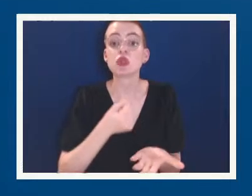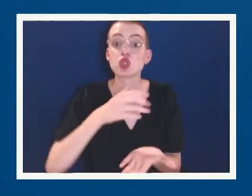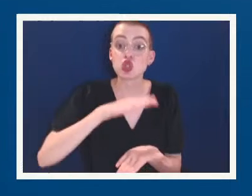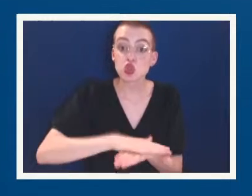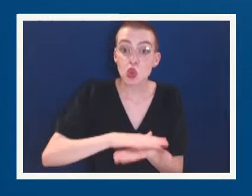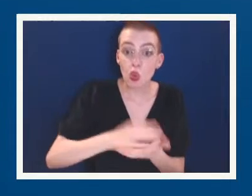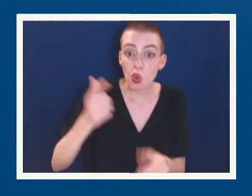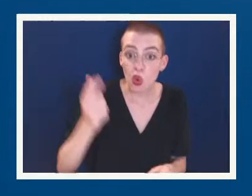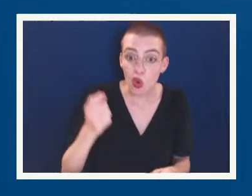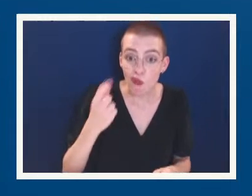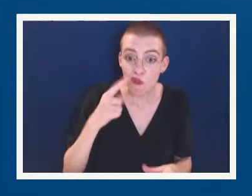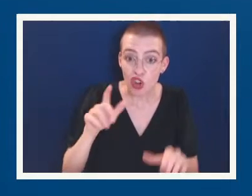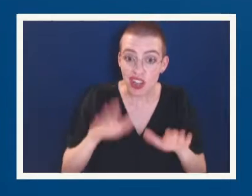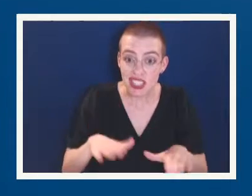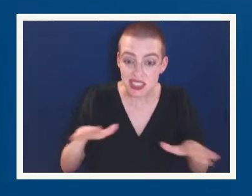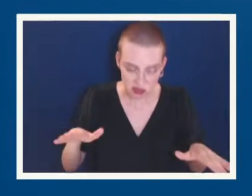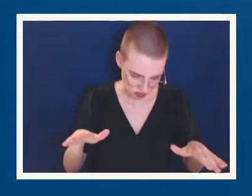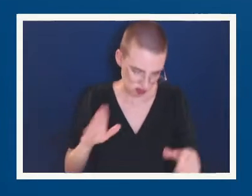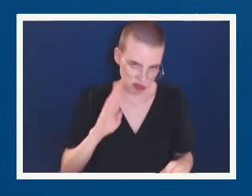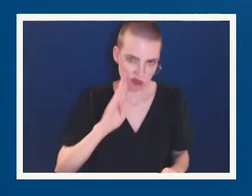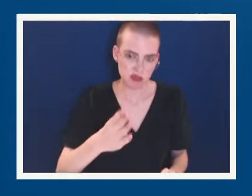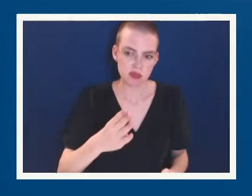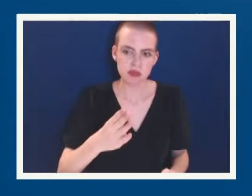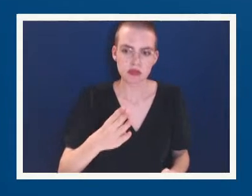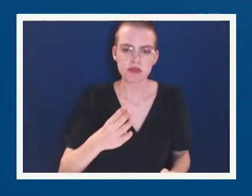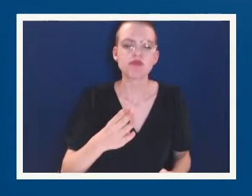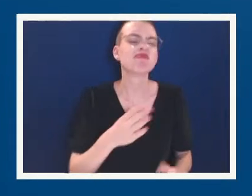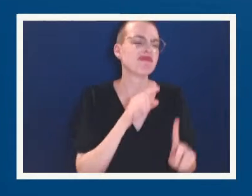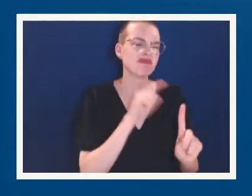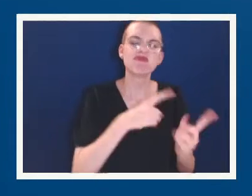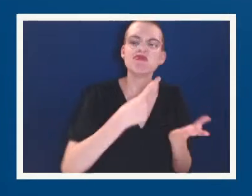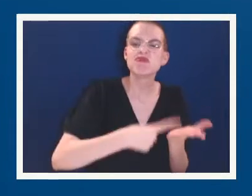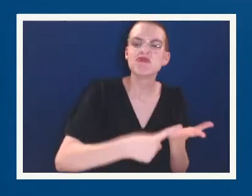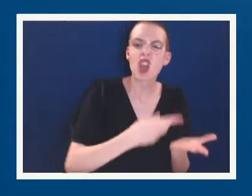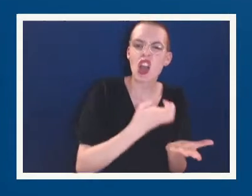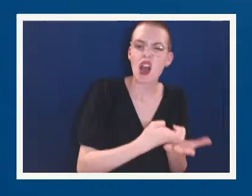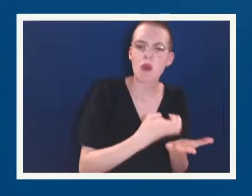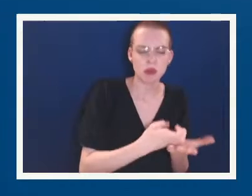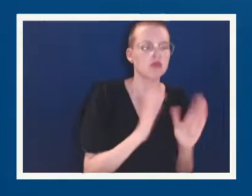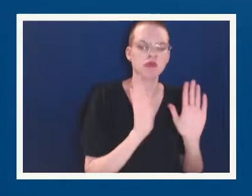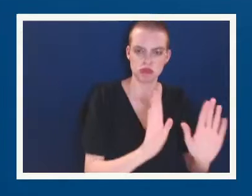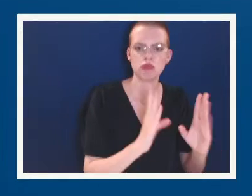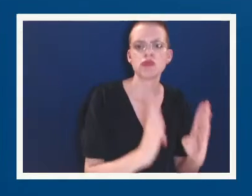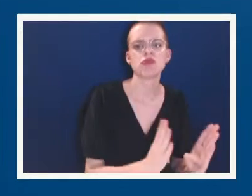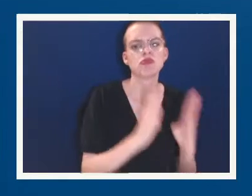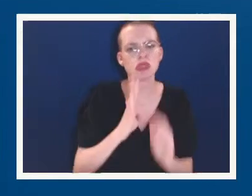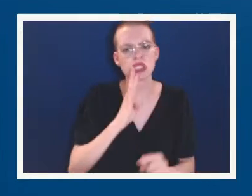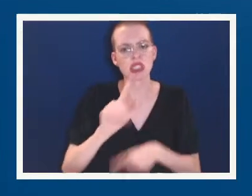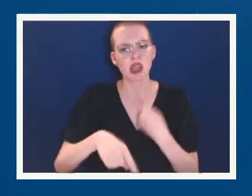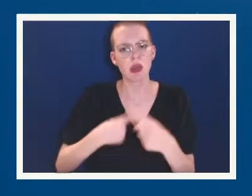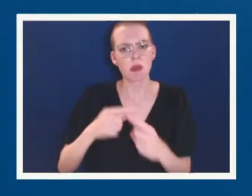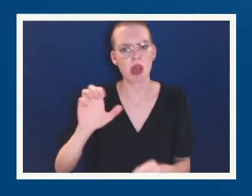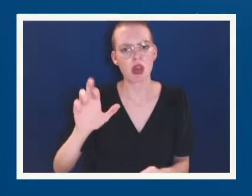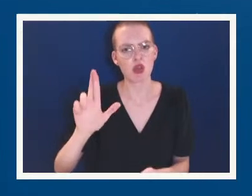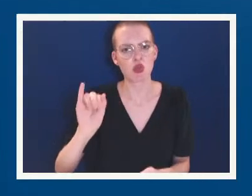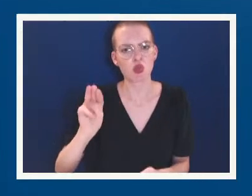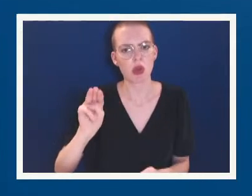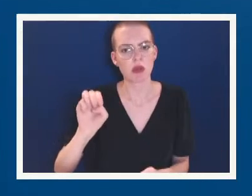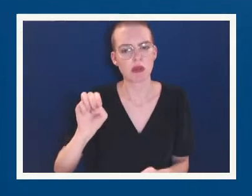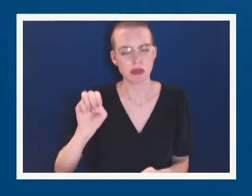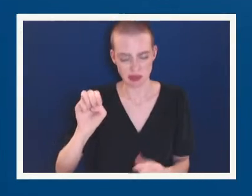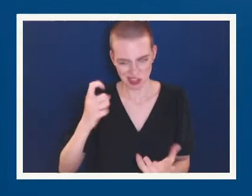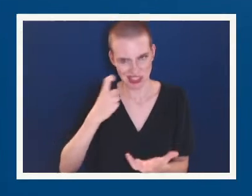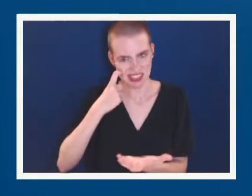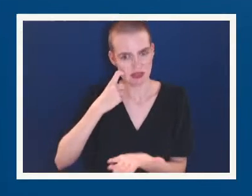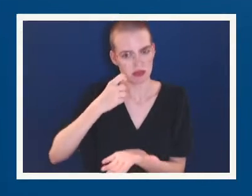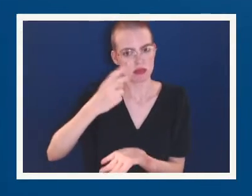not just about the economy. Let's talk a little bit about crime and keeping communities safe. I signed the most significant gun safety law in nearly